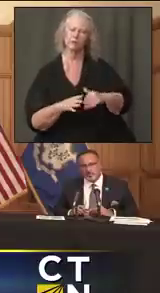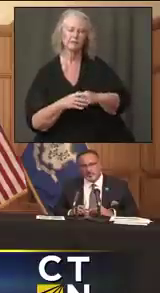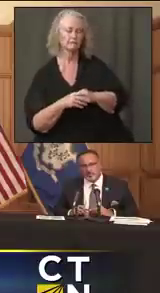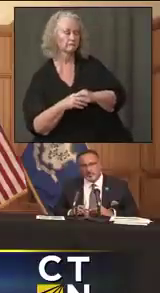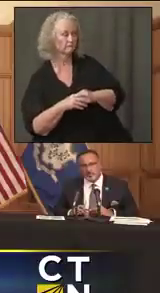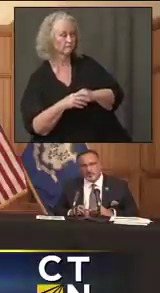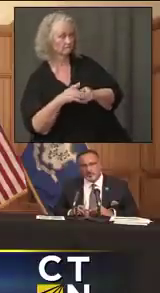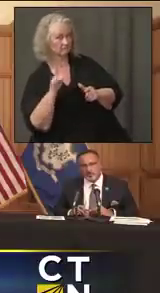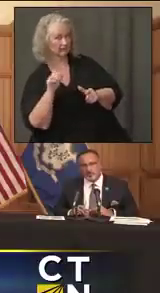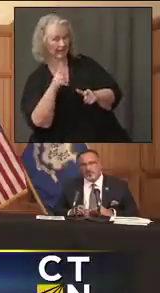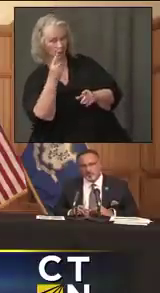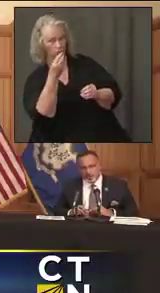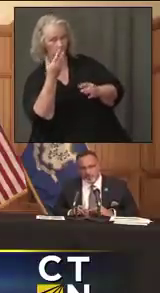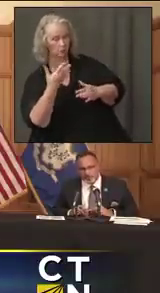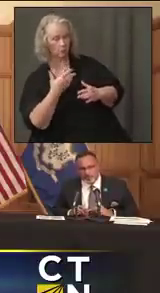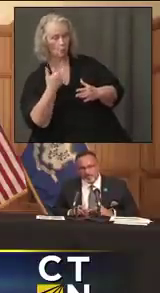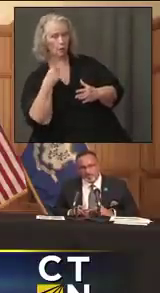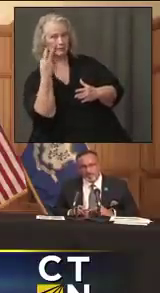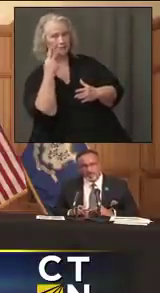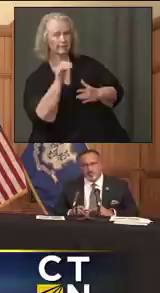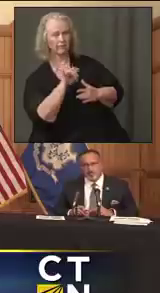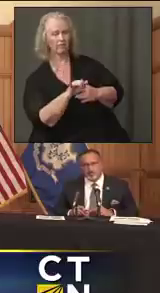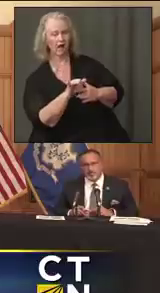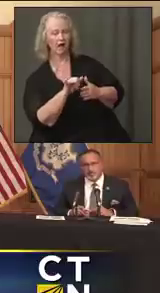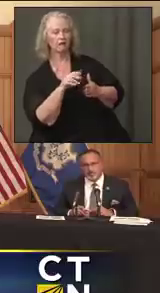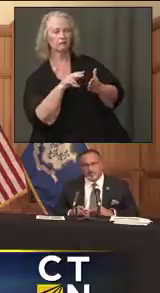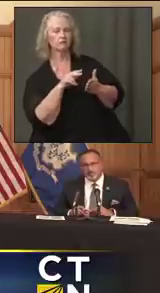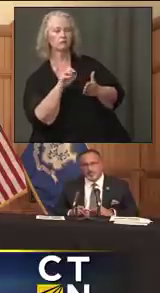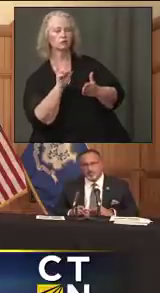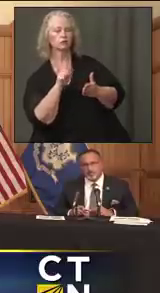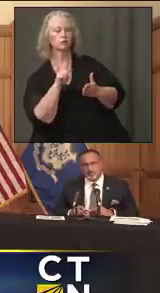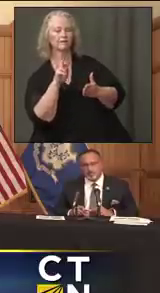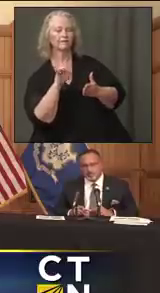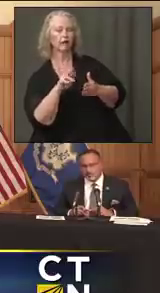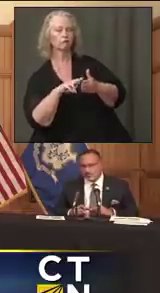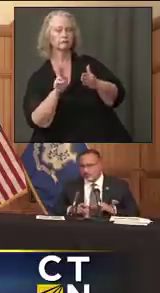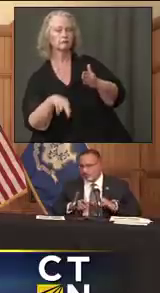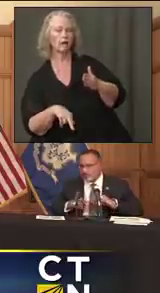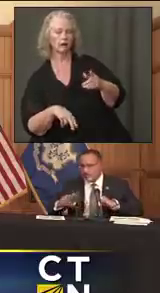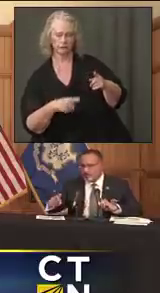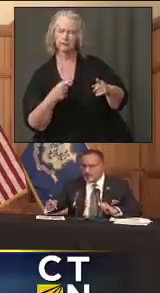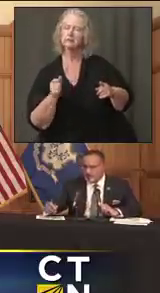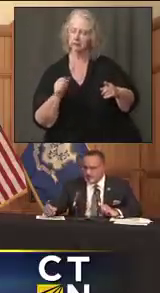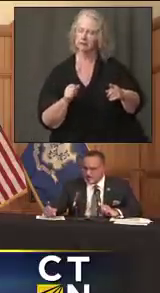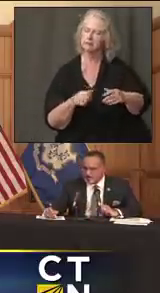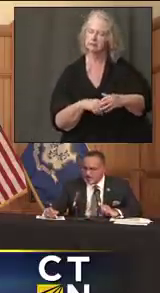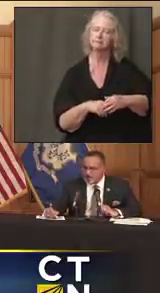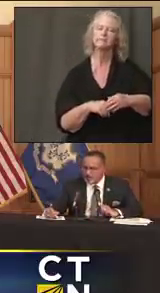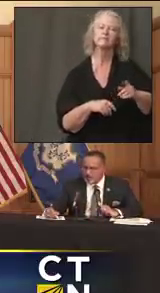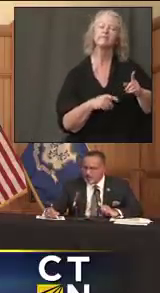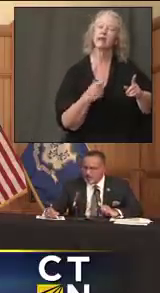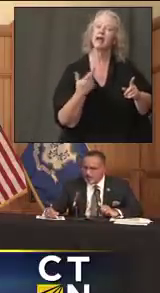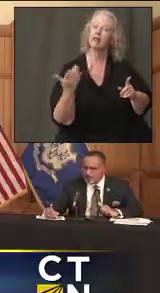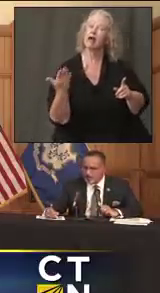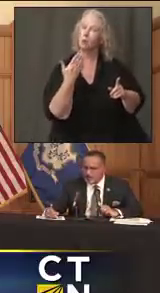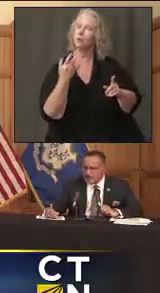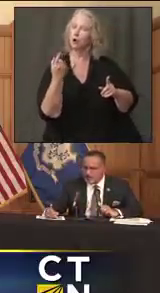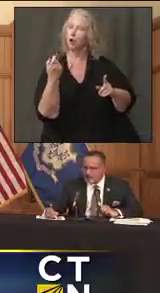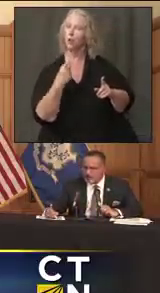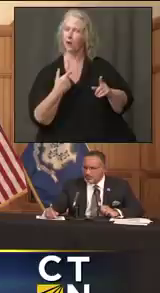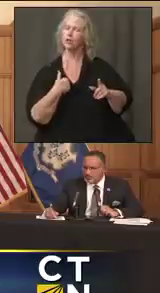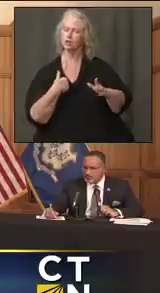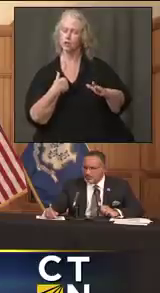release the results of that survey? Definitely. Okay, thank you. I would just add on that, Christine, because it's a really good question.